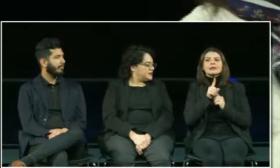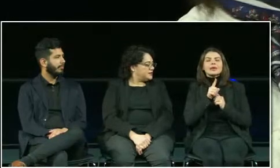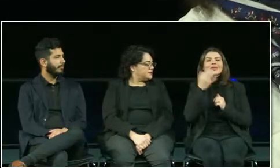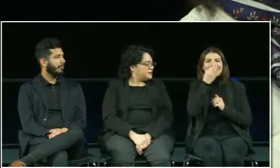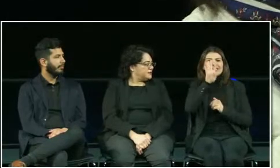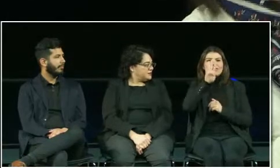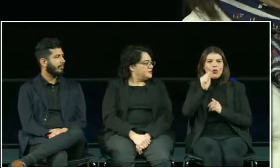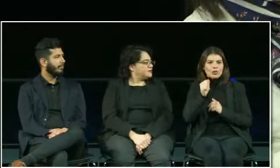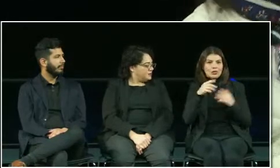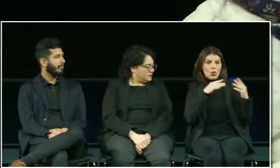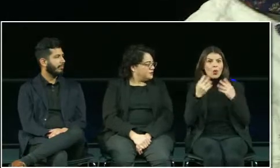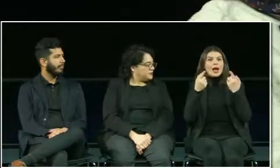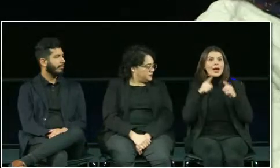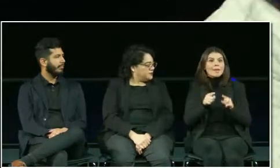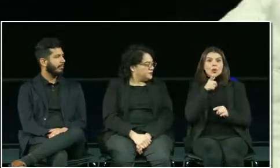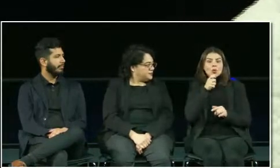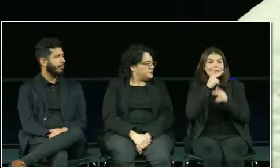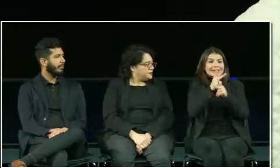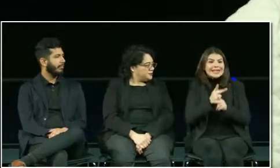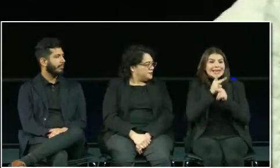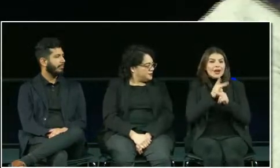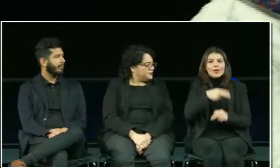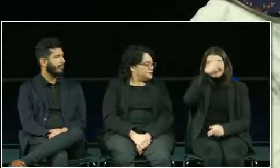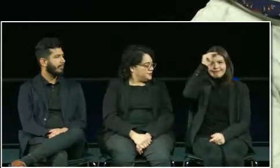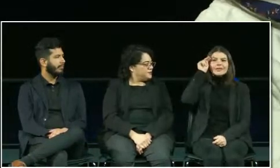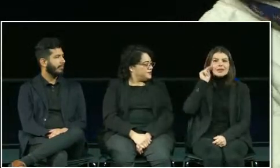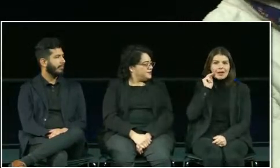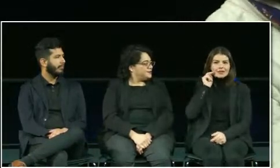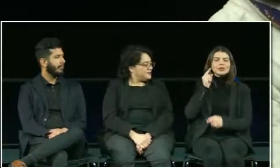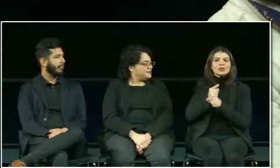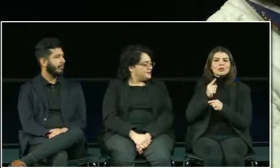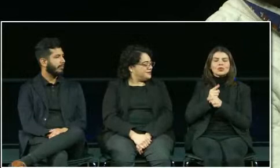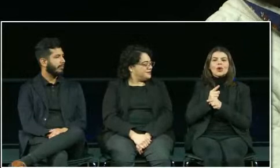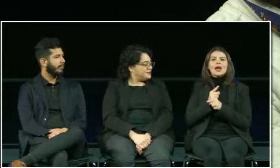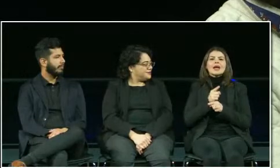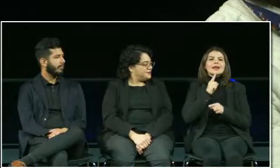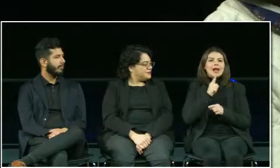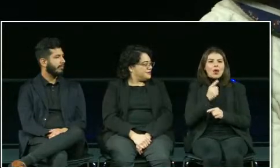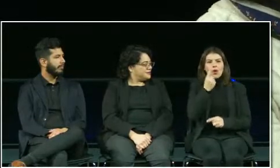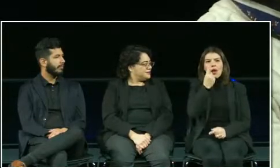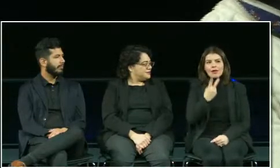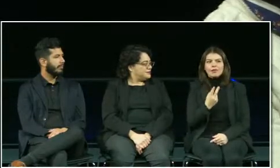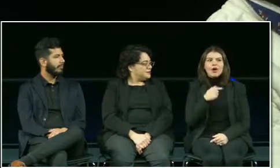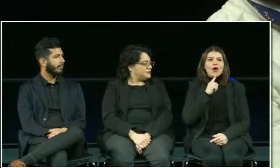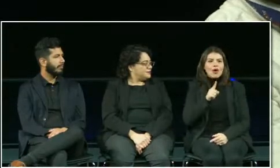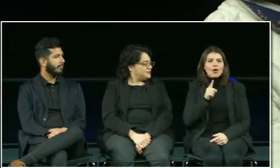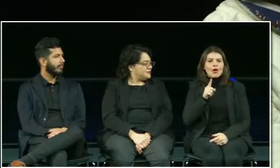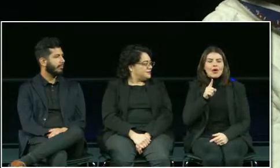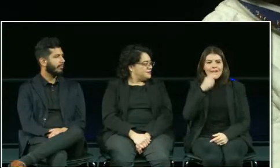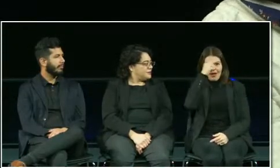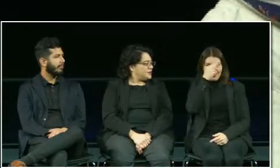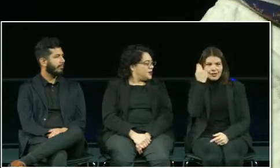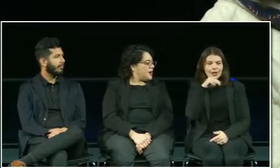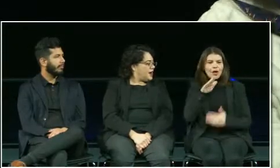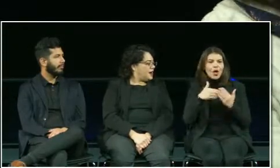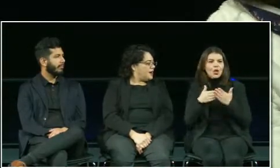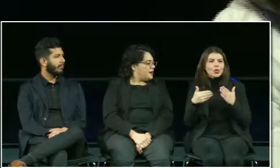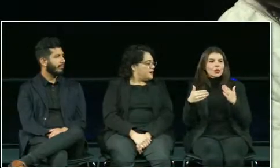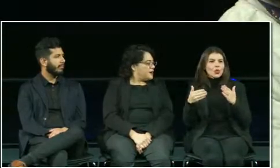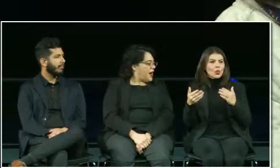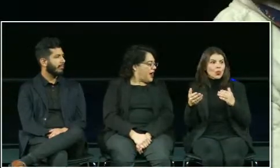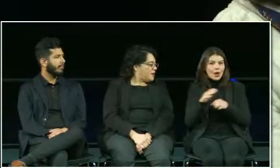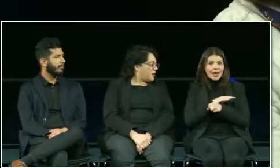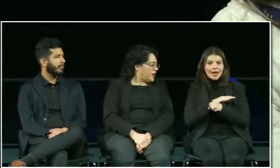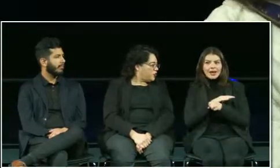of? Bye. Nuns. Now, having been raised Catholic, all the way, babe, you